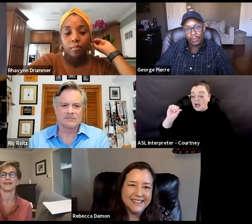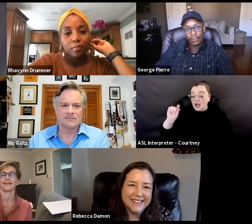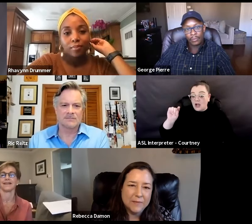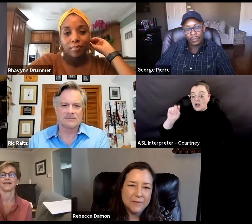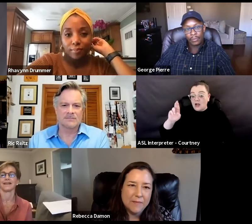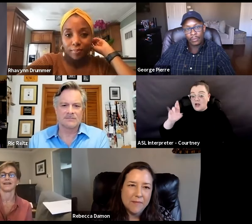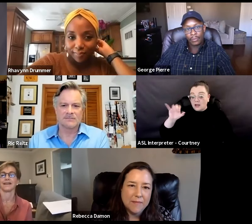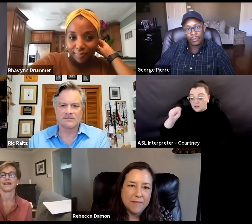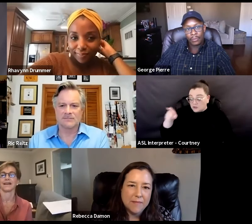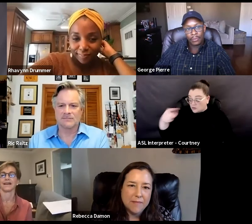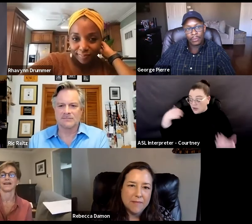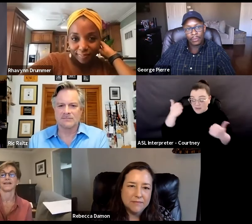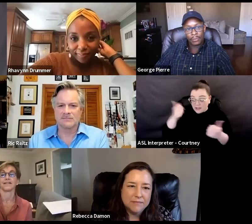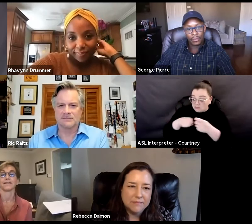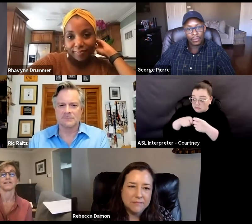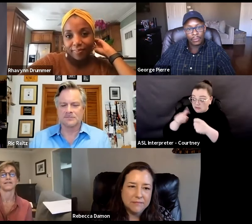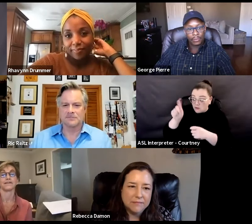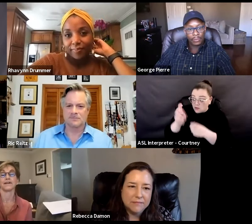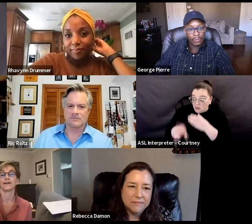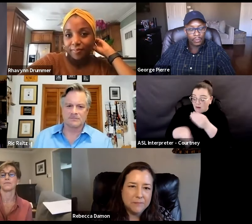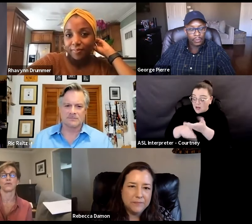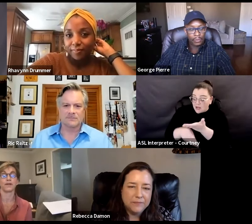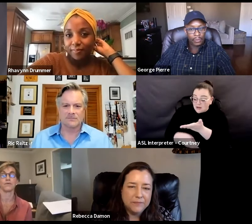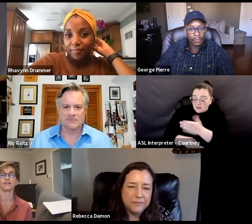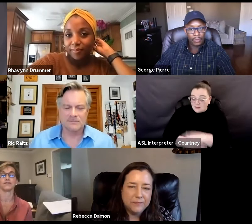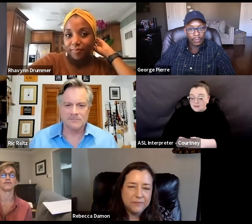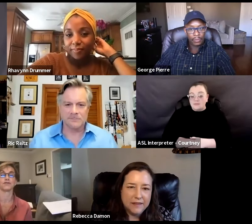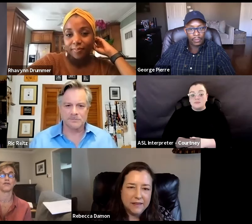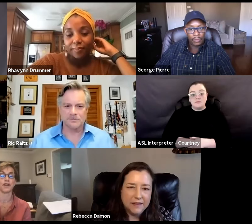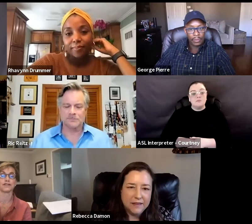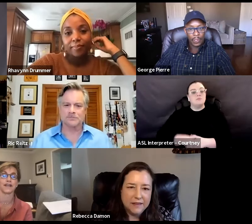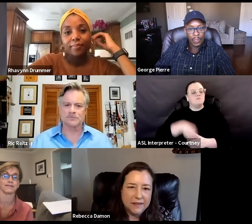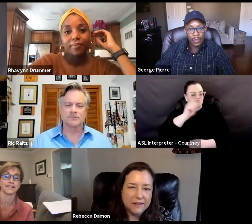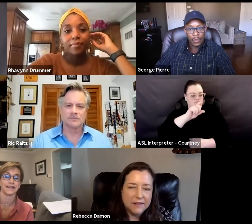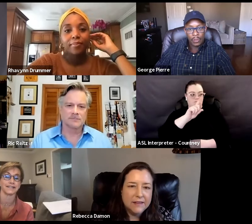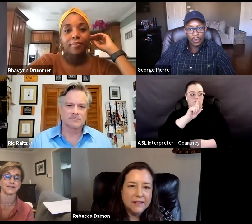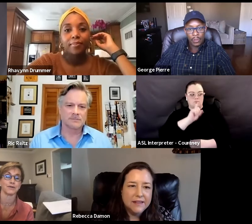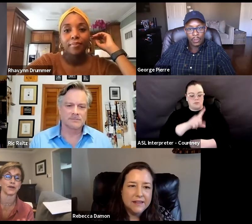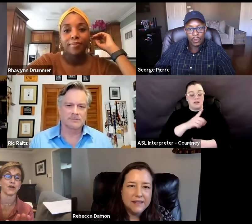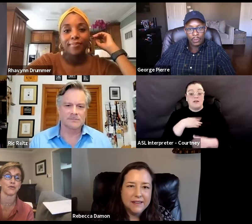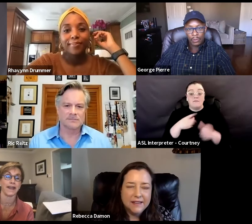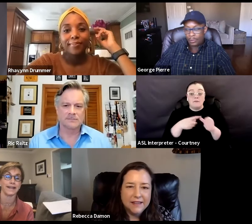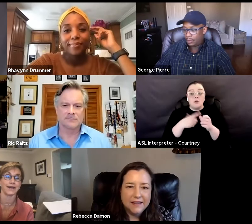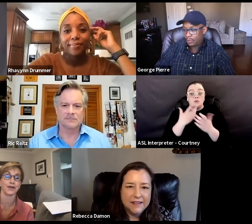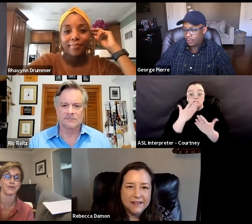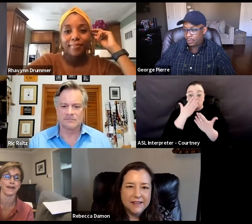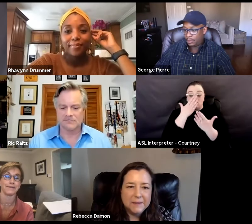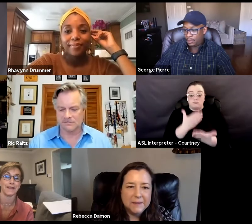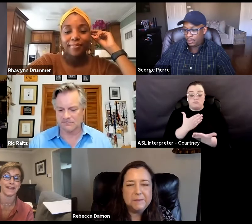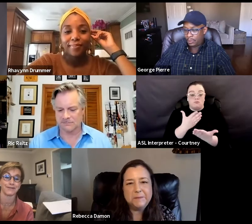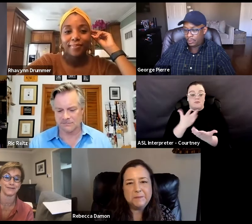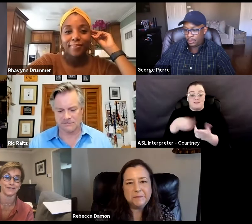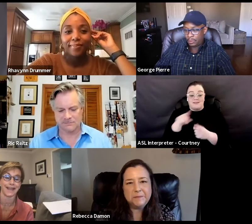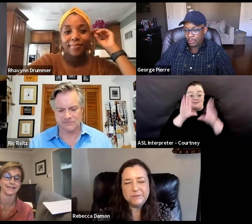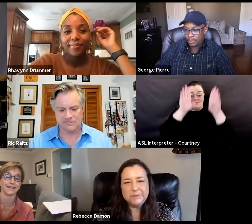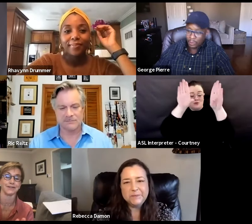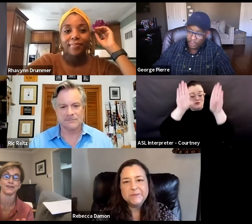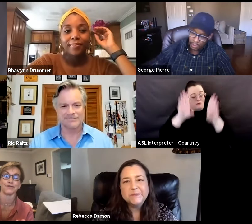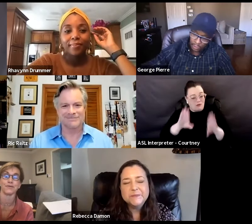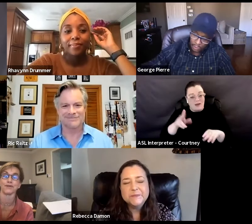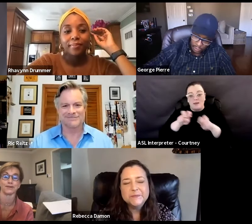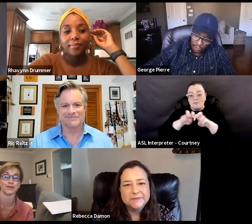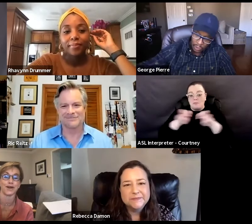that you think stand out that you want to throw in here now? There are a couple of great questions. First of all, I just have to say this has been a great panel. And